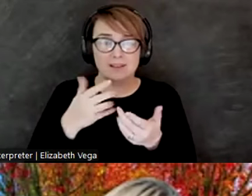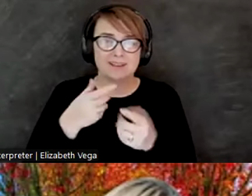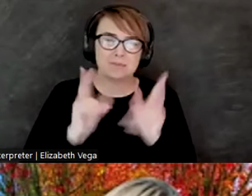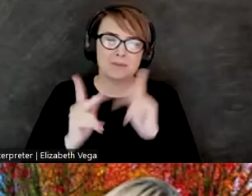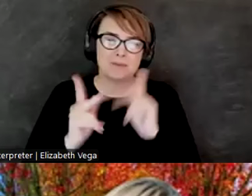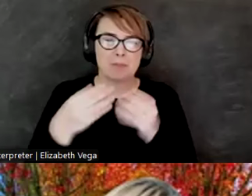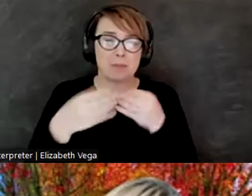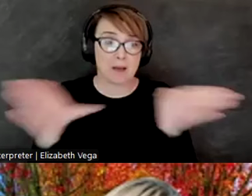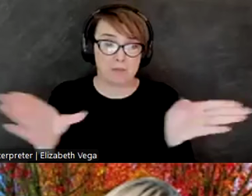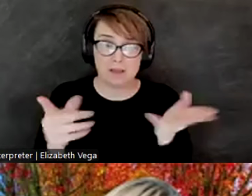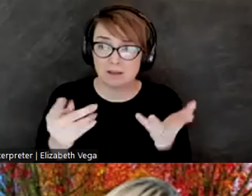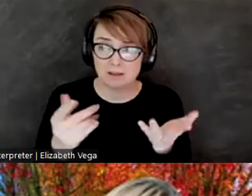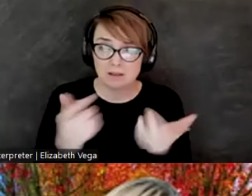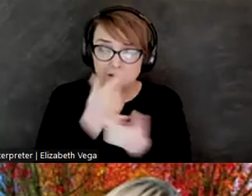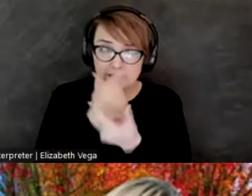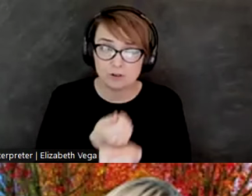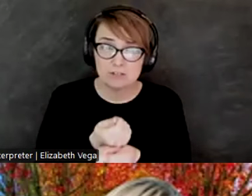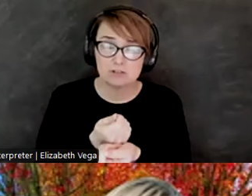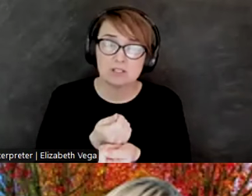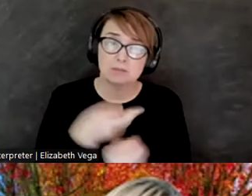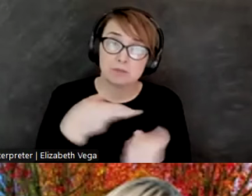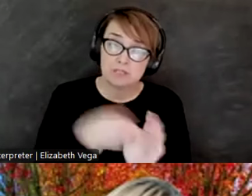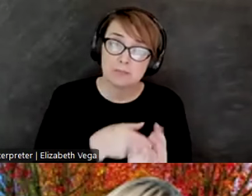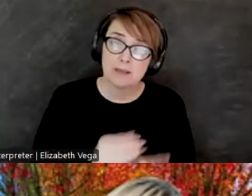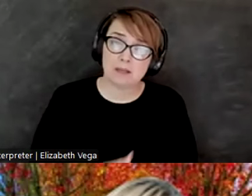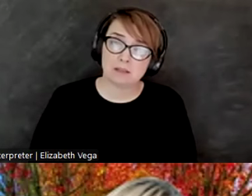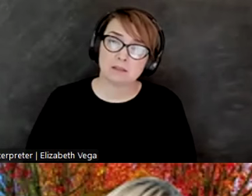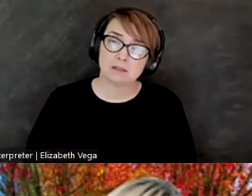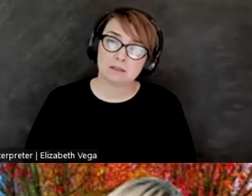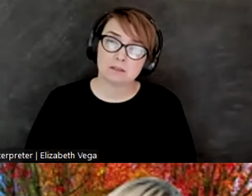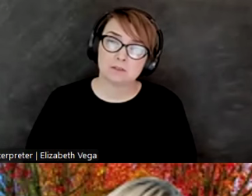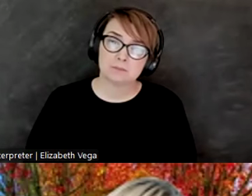are interested in participating?